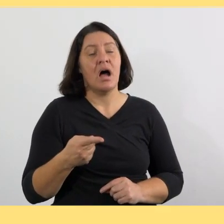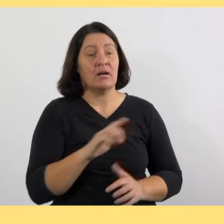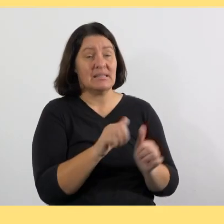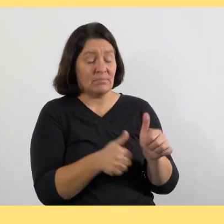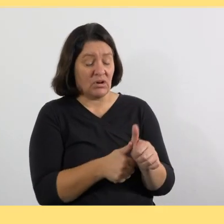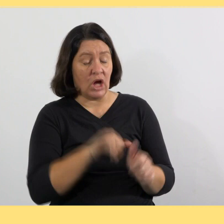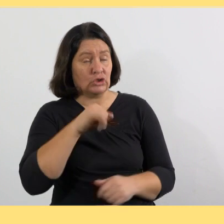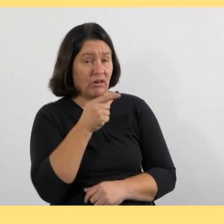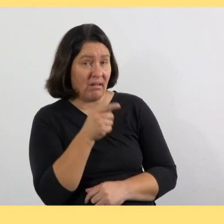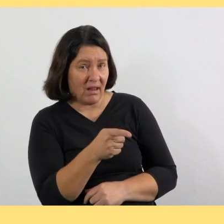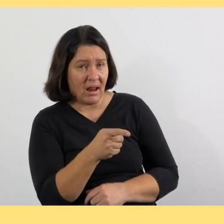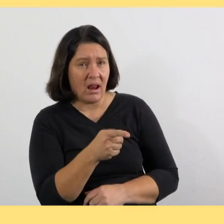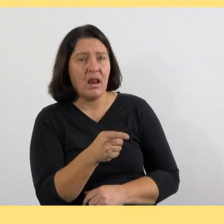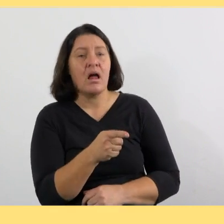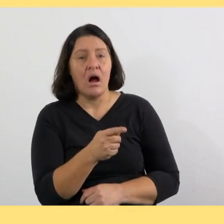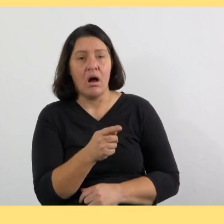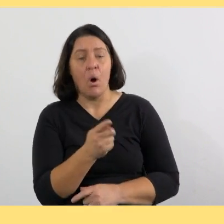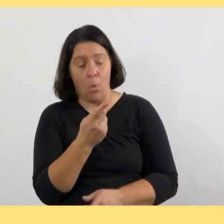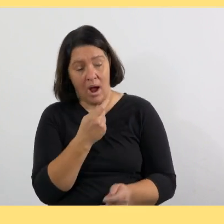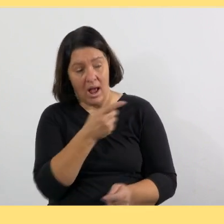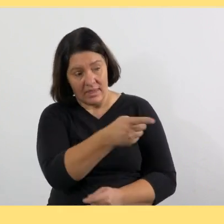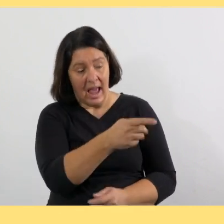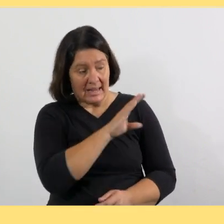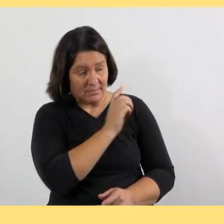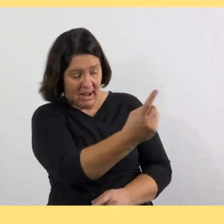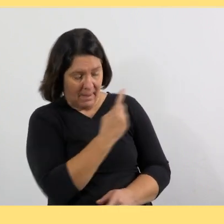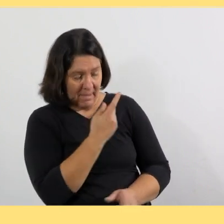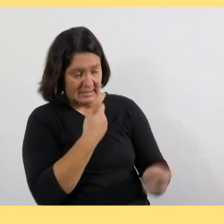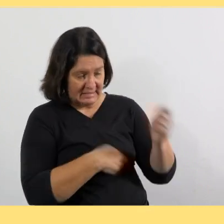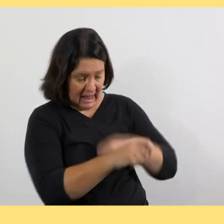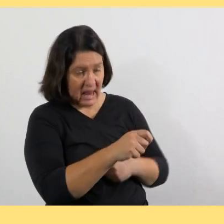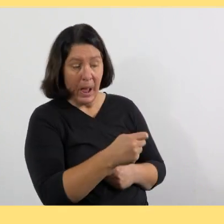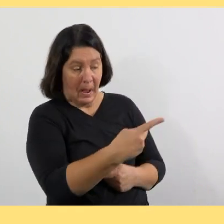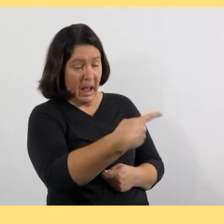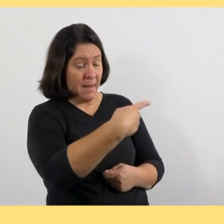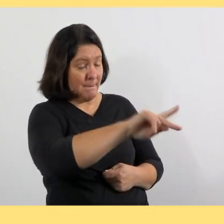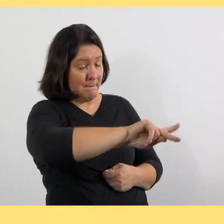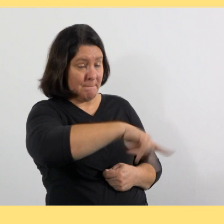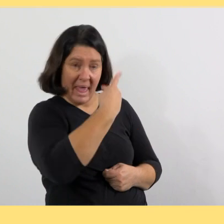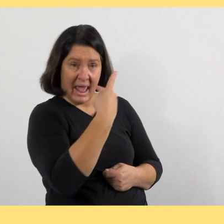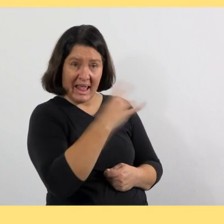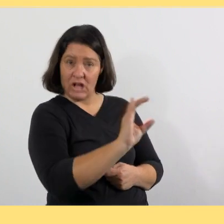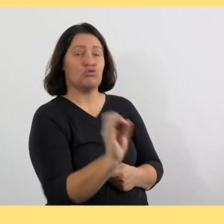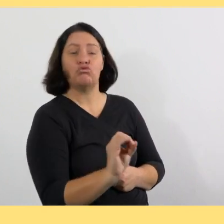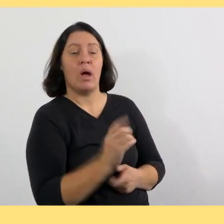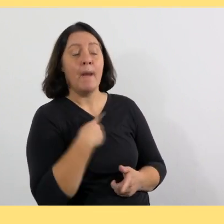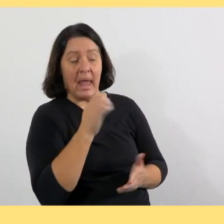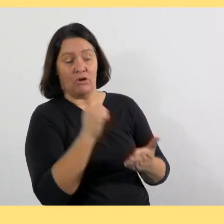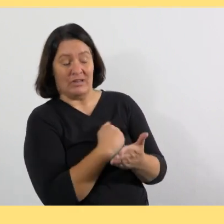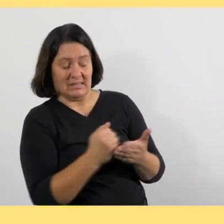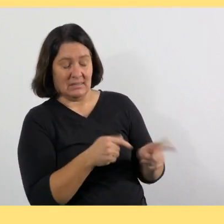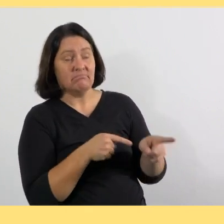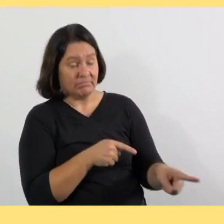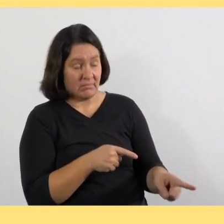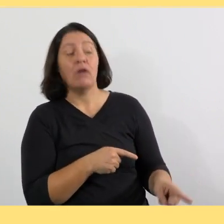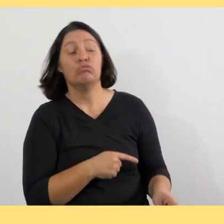subsidiary journal in which all credit sales, when we sell goods to our customers, on credit, we record it in